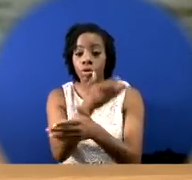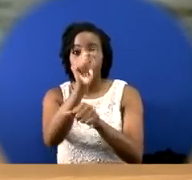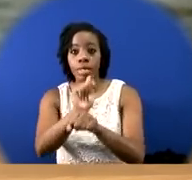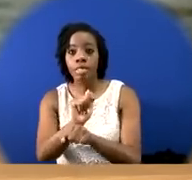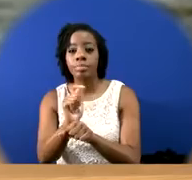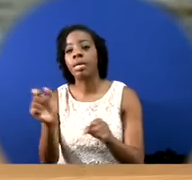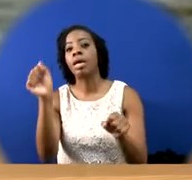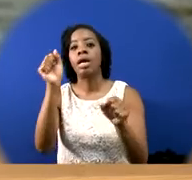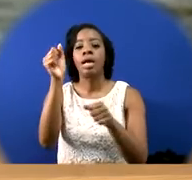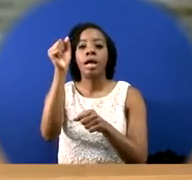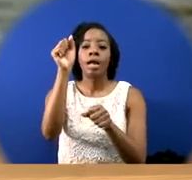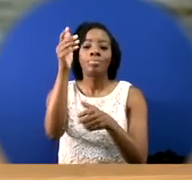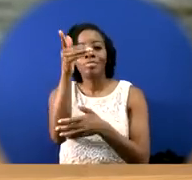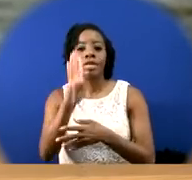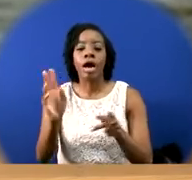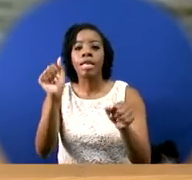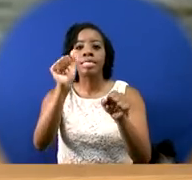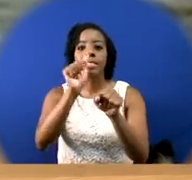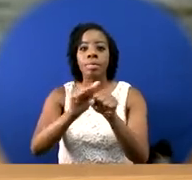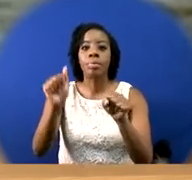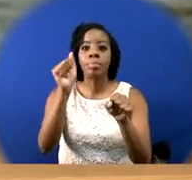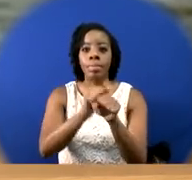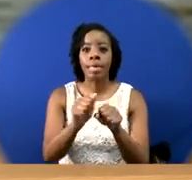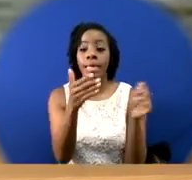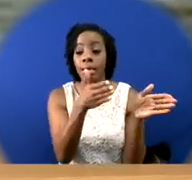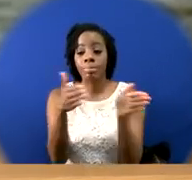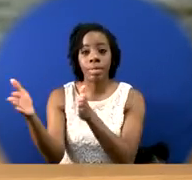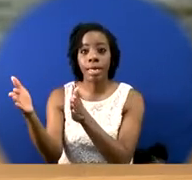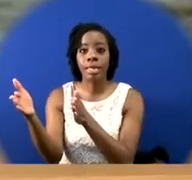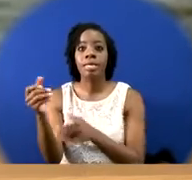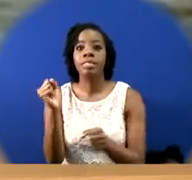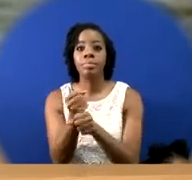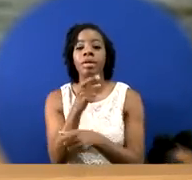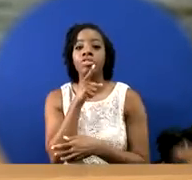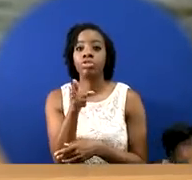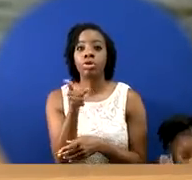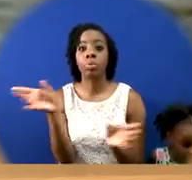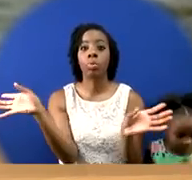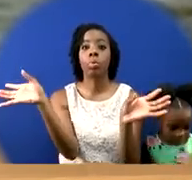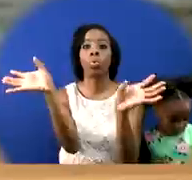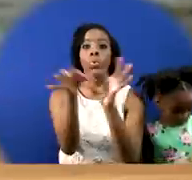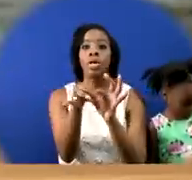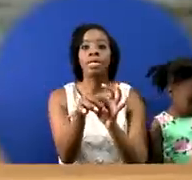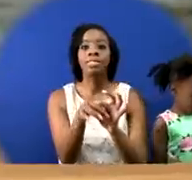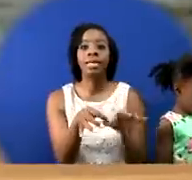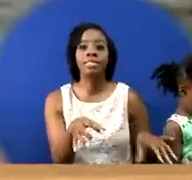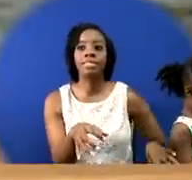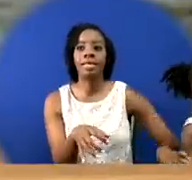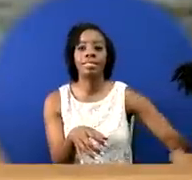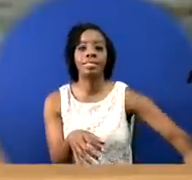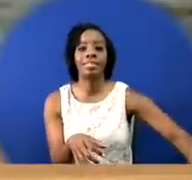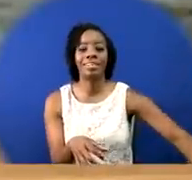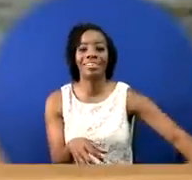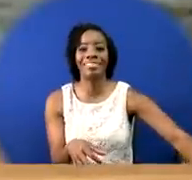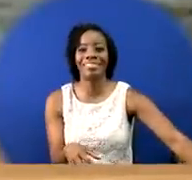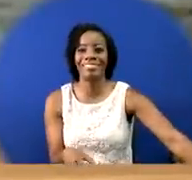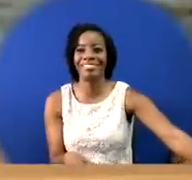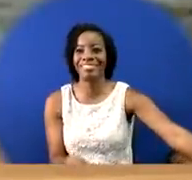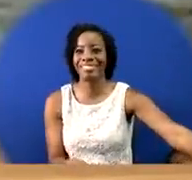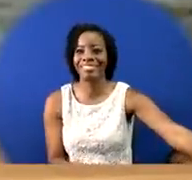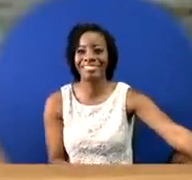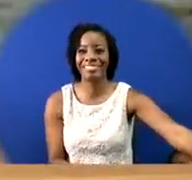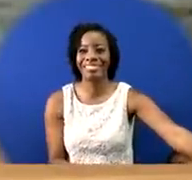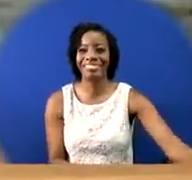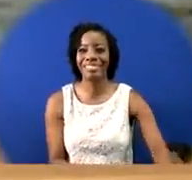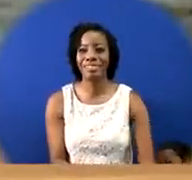works out a plan to make sure we can get reclaimed and restored and redeemed. I like that word, redeemed.